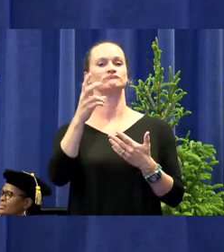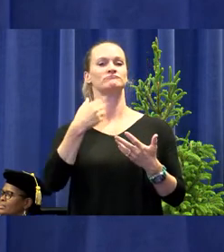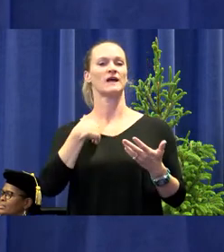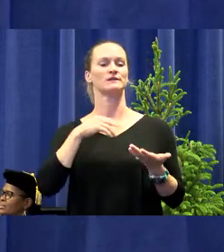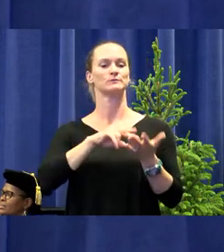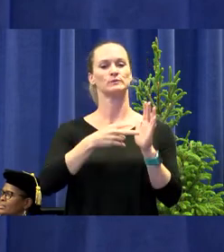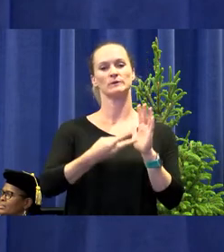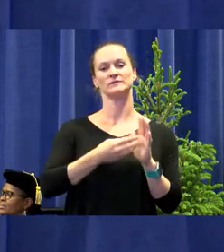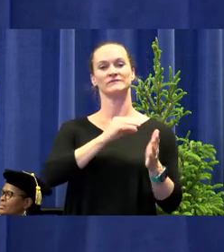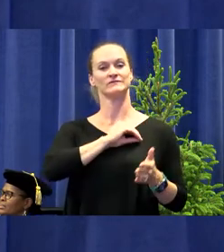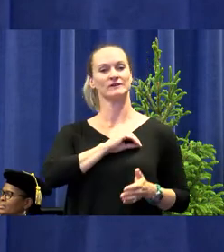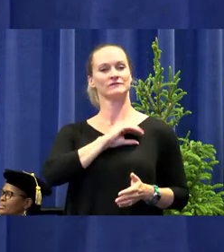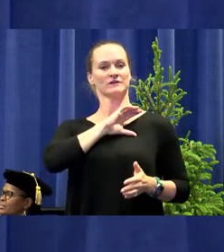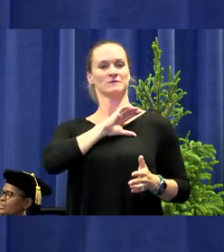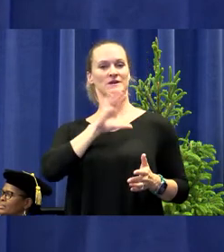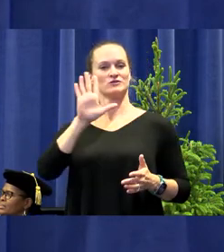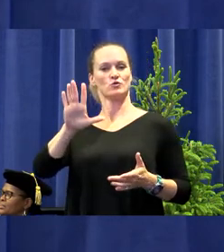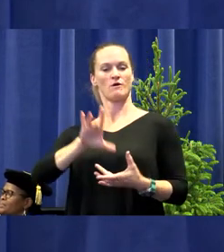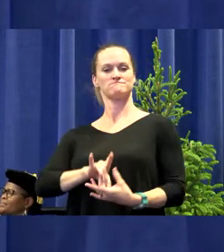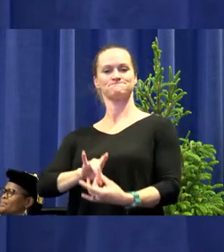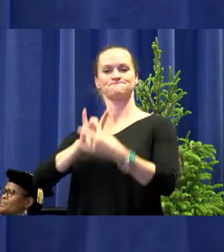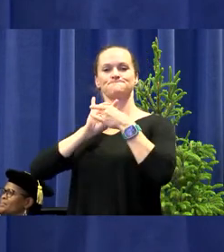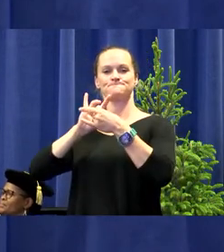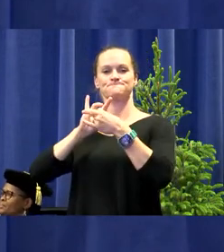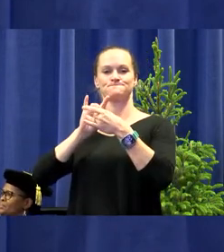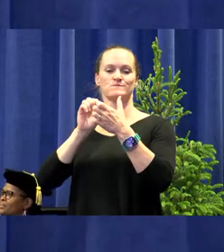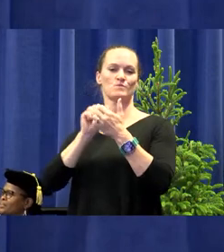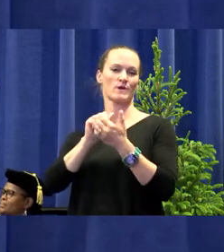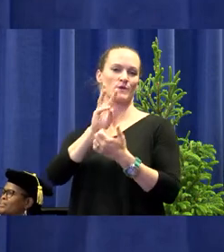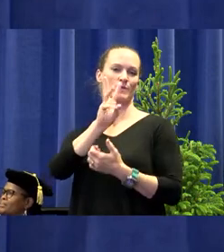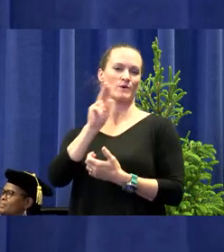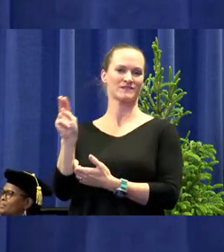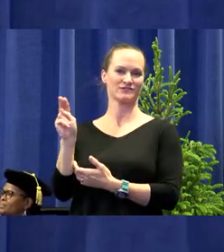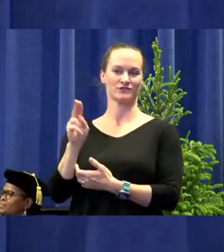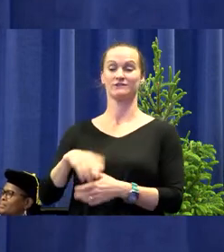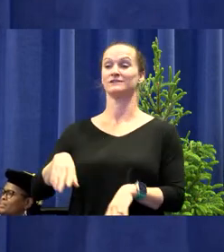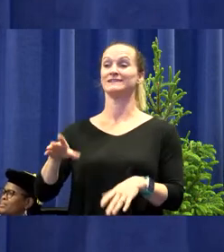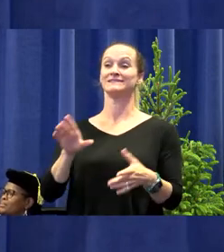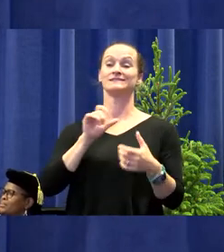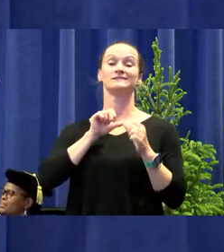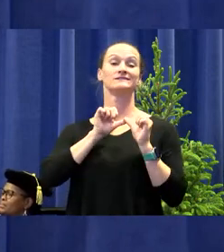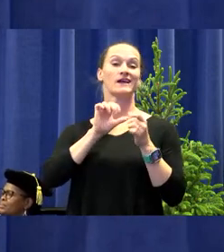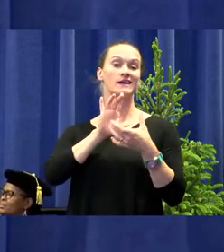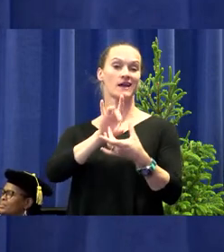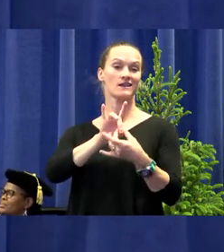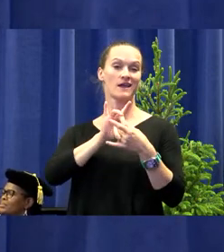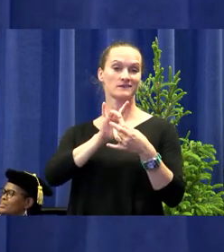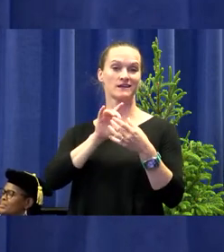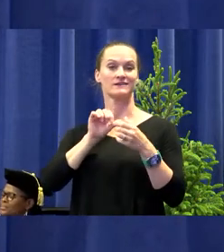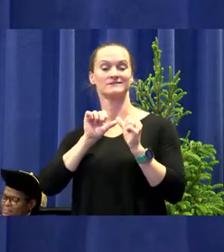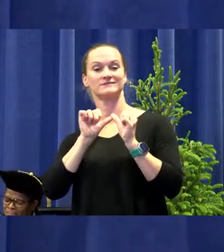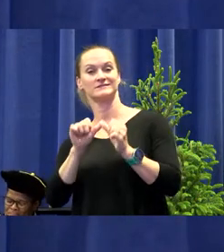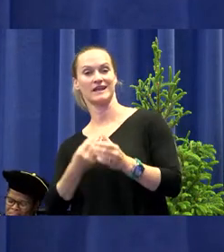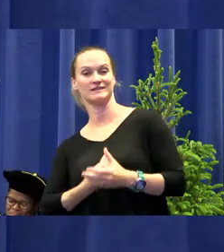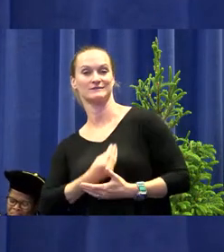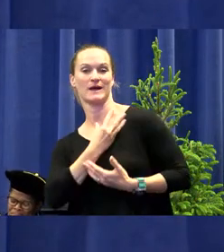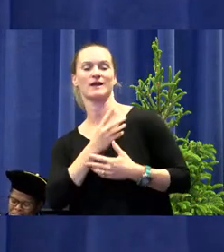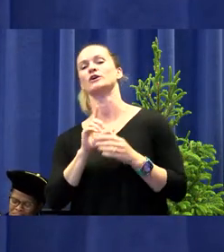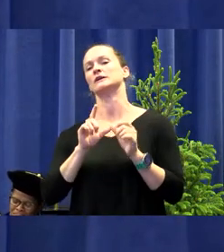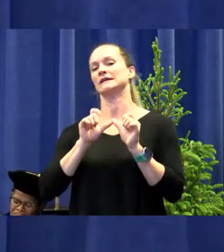an unbreakable bond with your alma mater. Stay connected, stay inspired, and continue to make us proud.